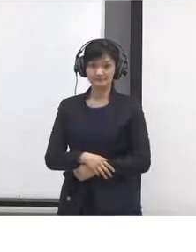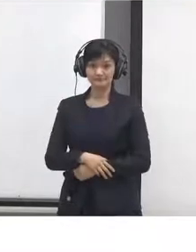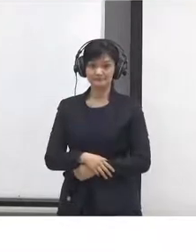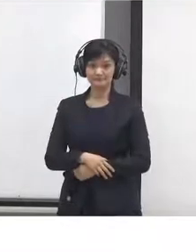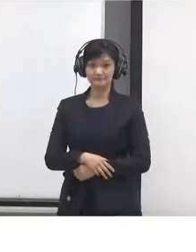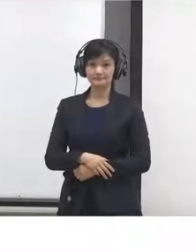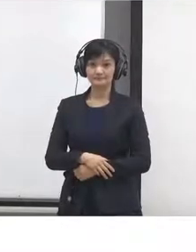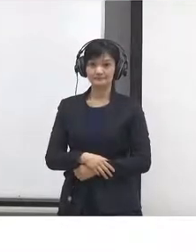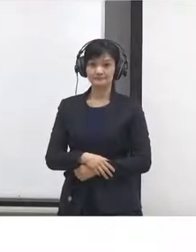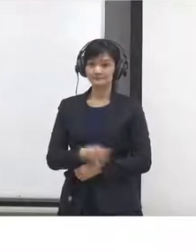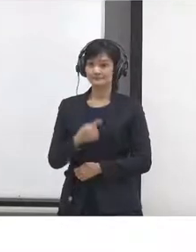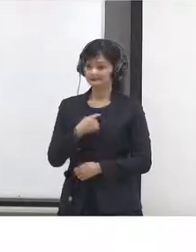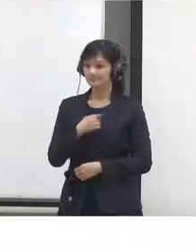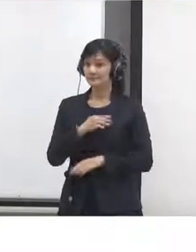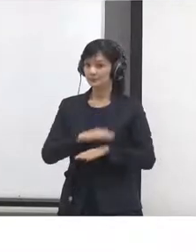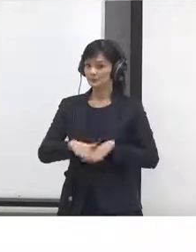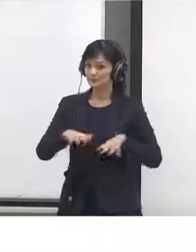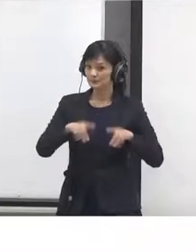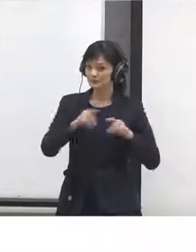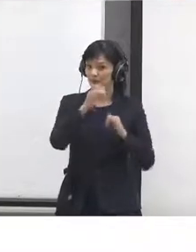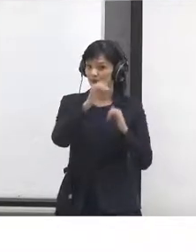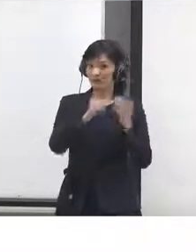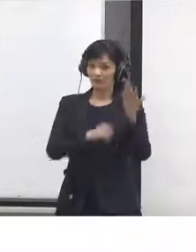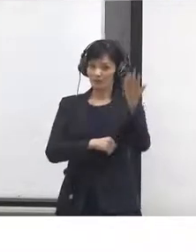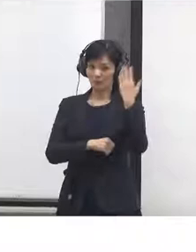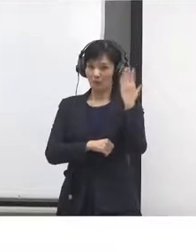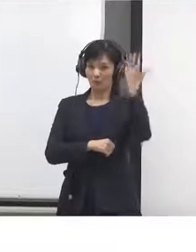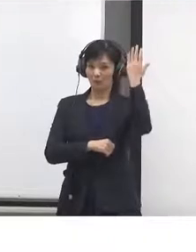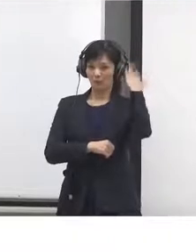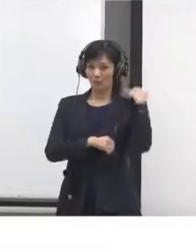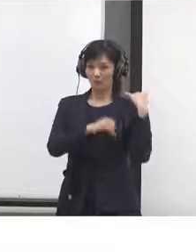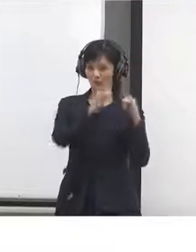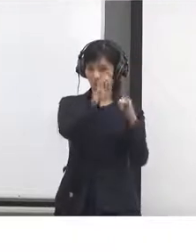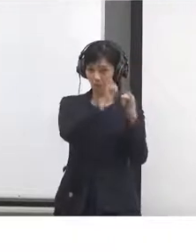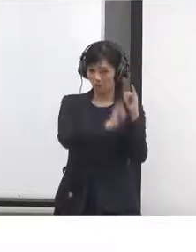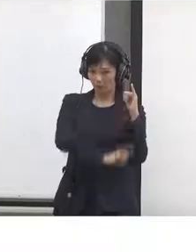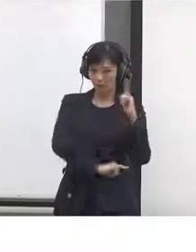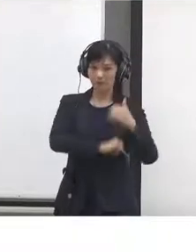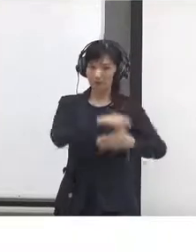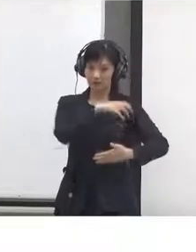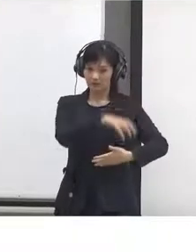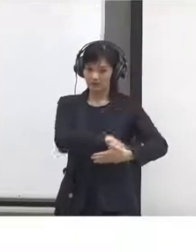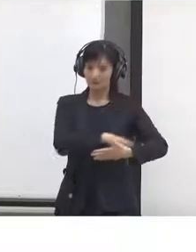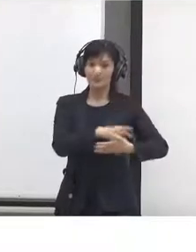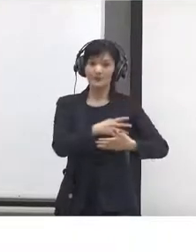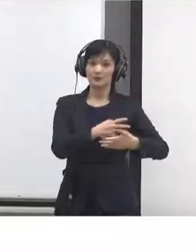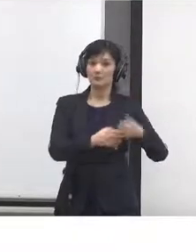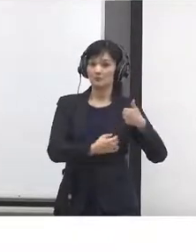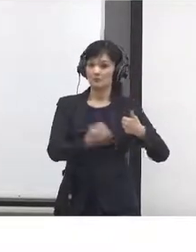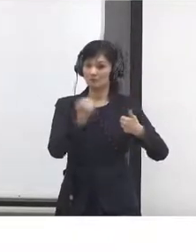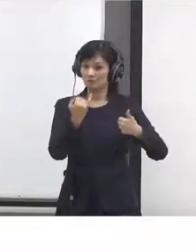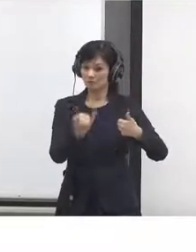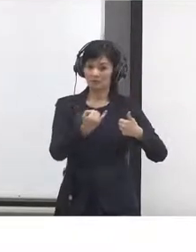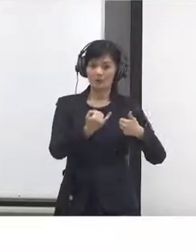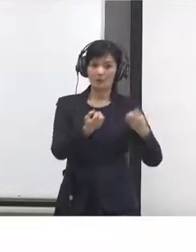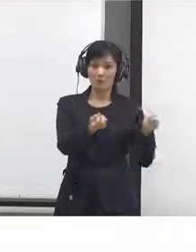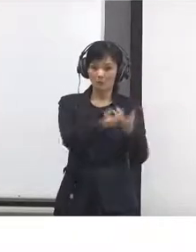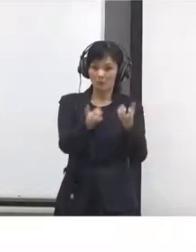the gender issue news and someone story. So in a school